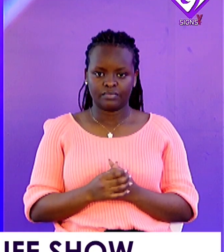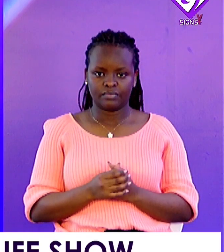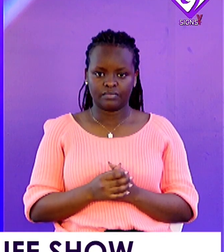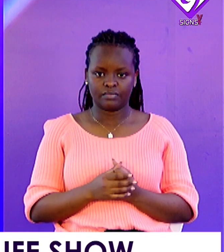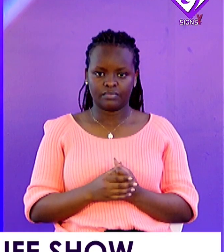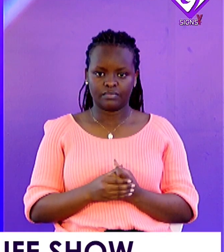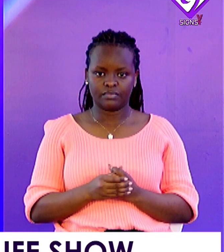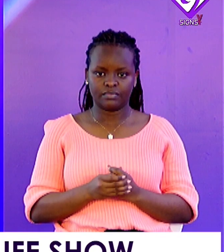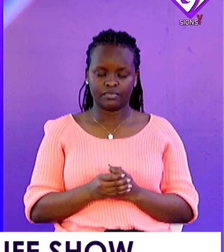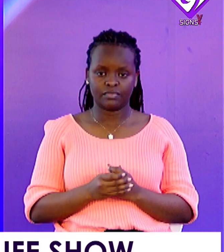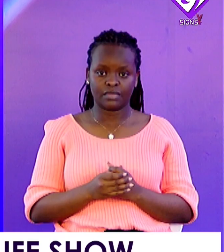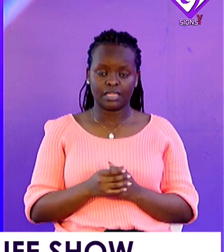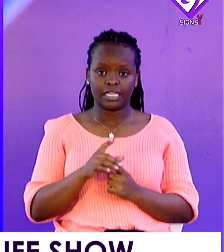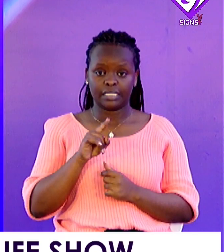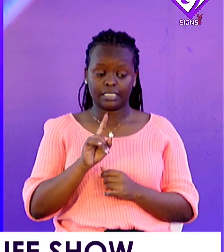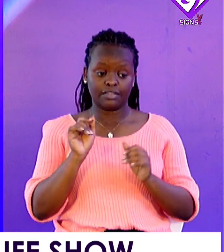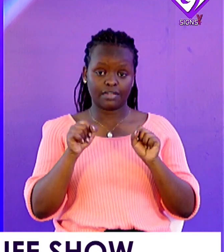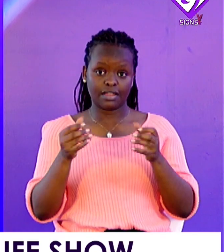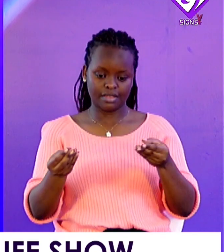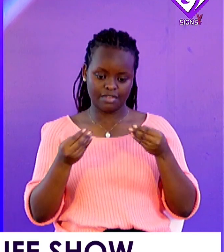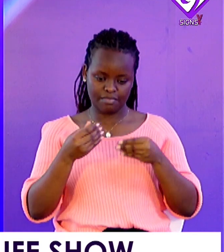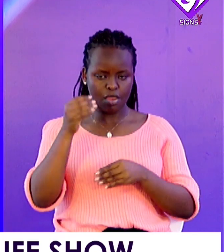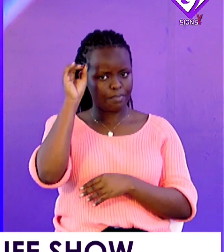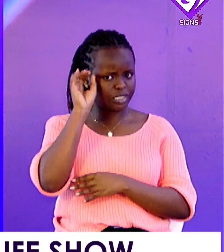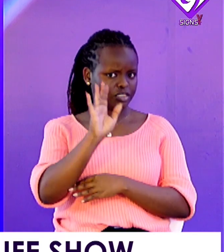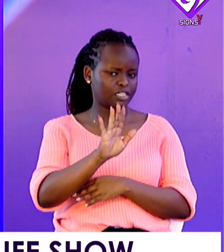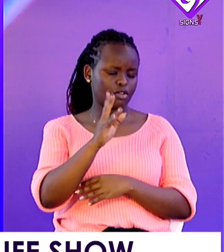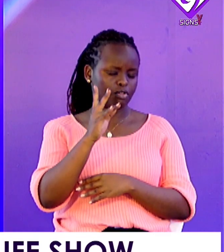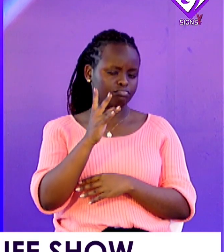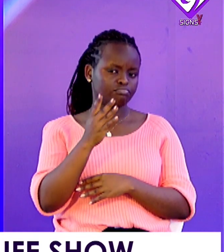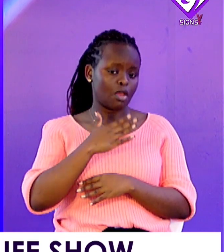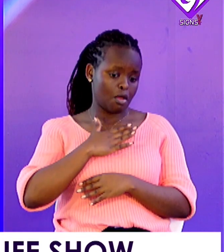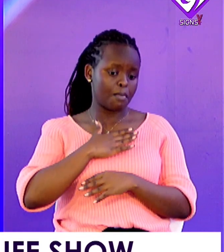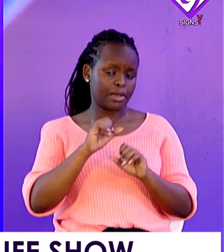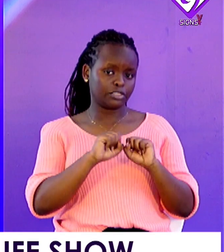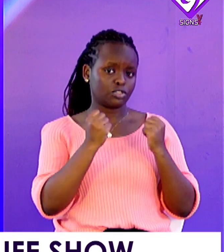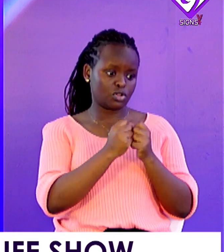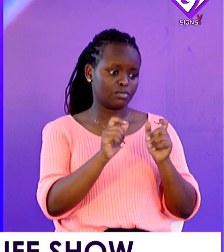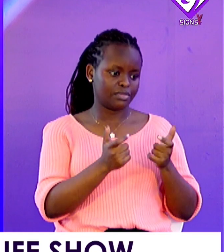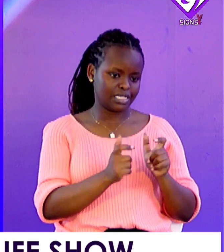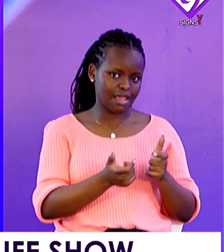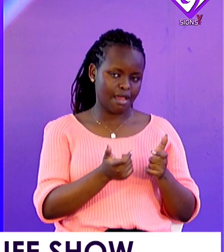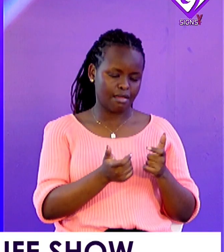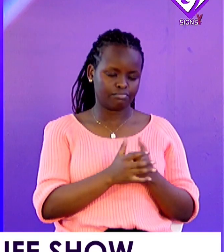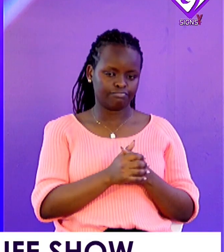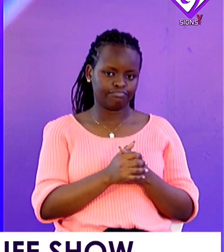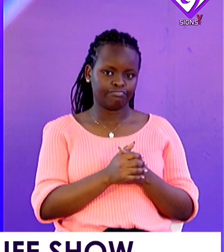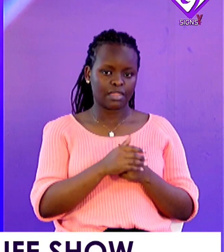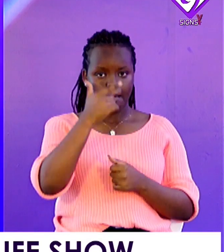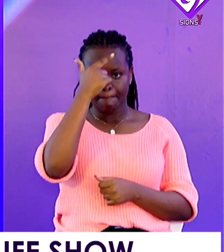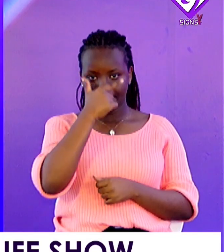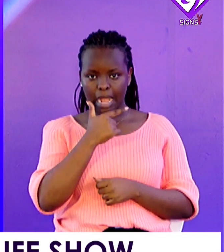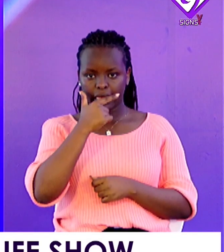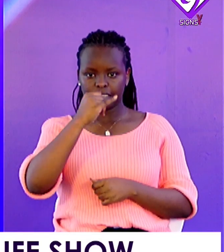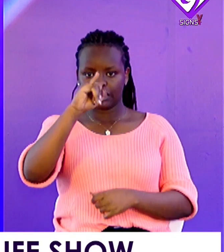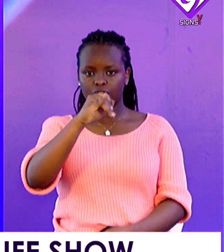give me your views on my socials. Yeah, my social media, my social platforms, Blind